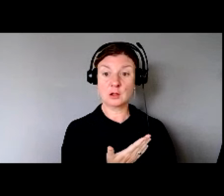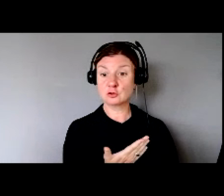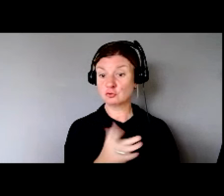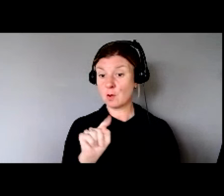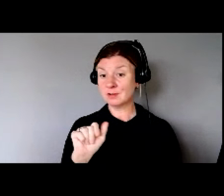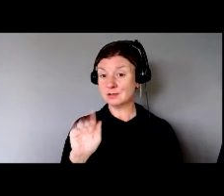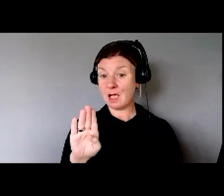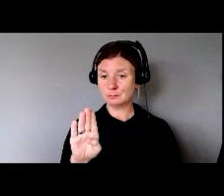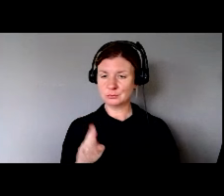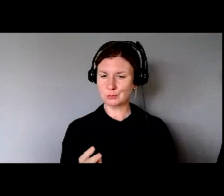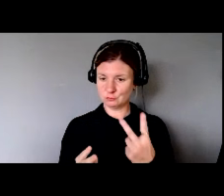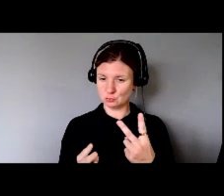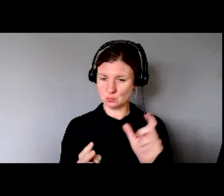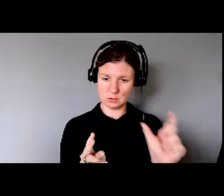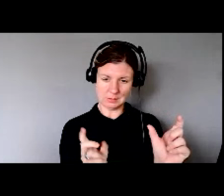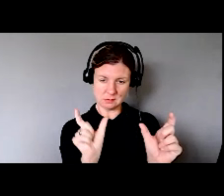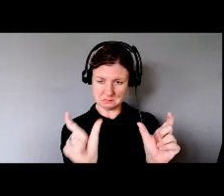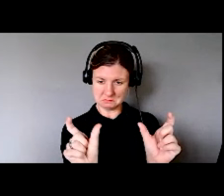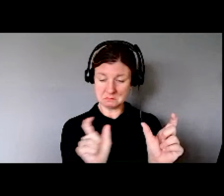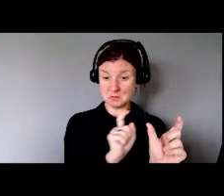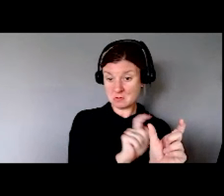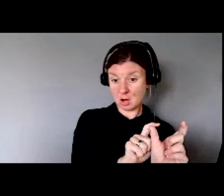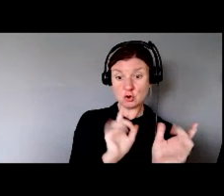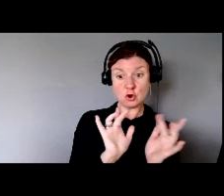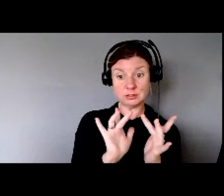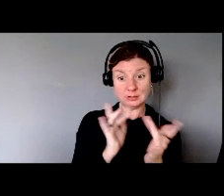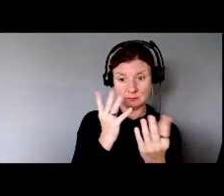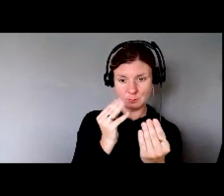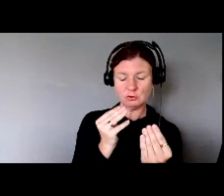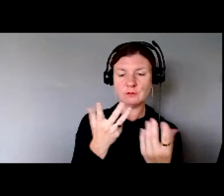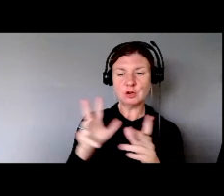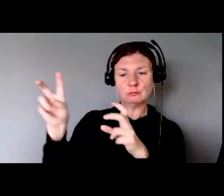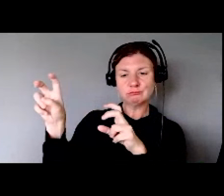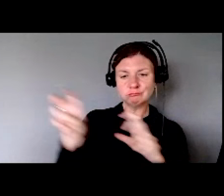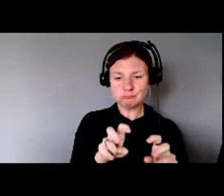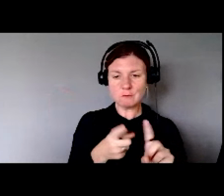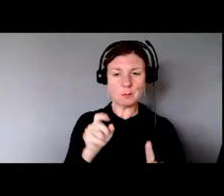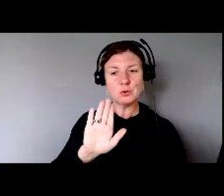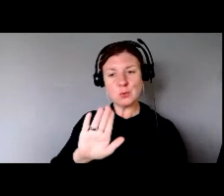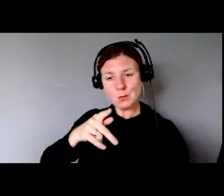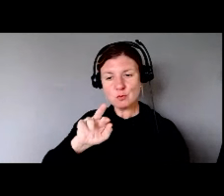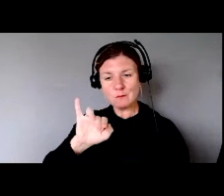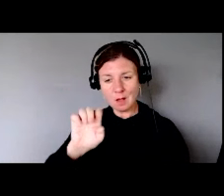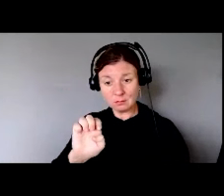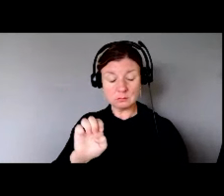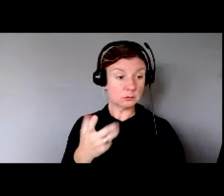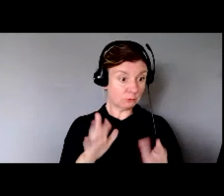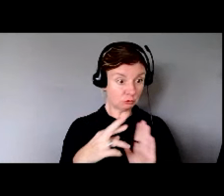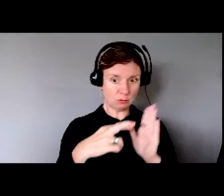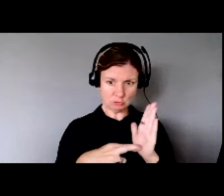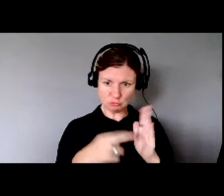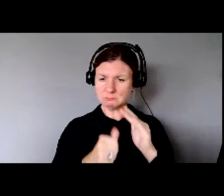This is the information that is ported over from your profile. If you are registered as an artist collective on Smart